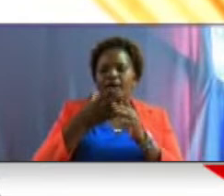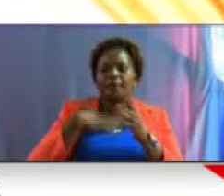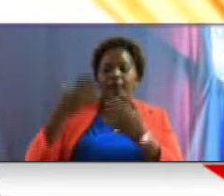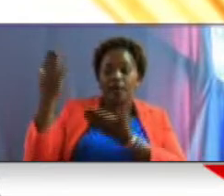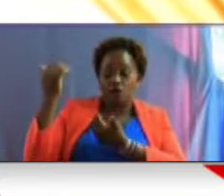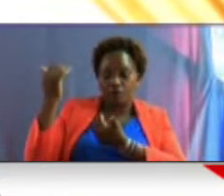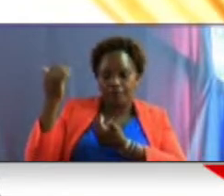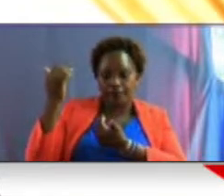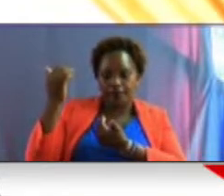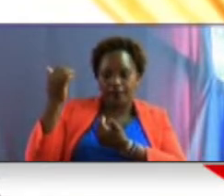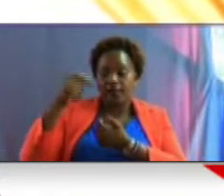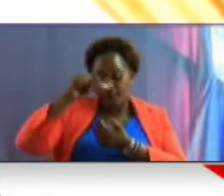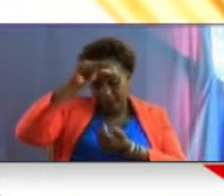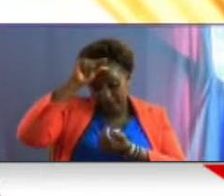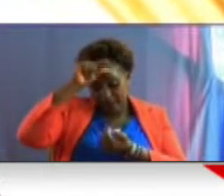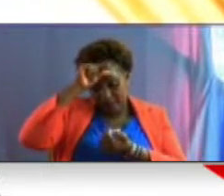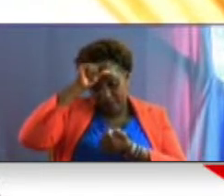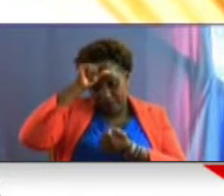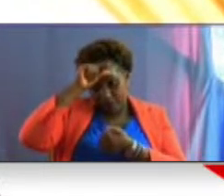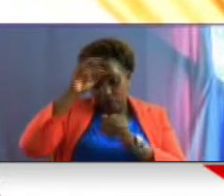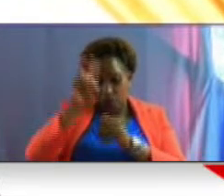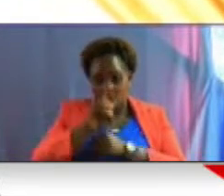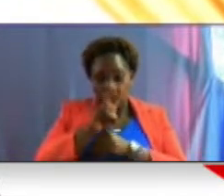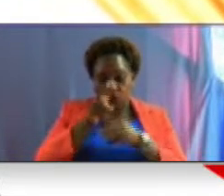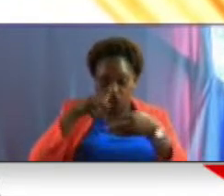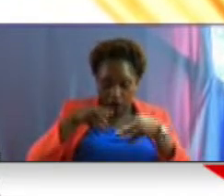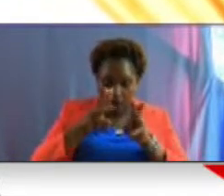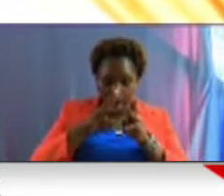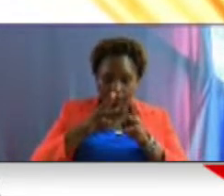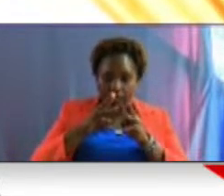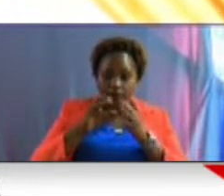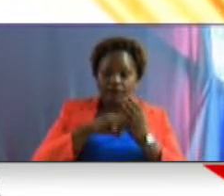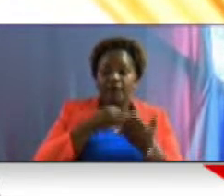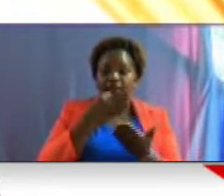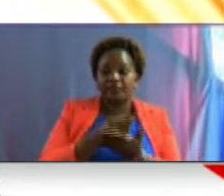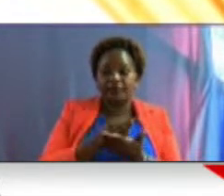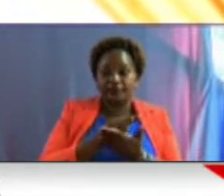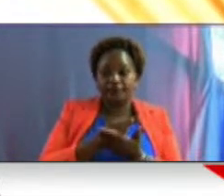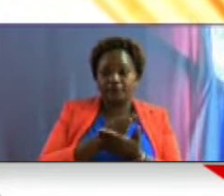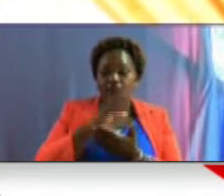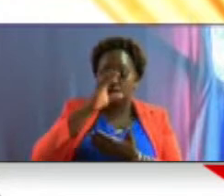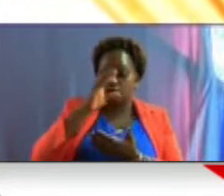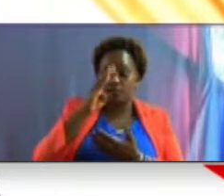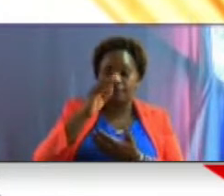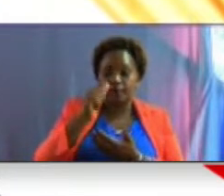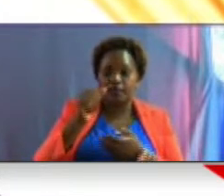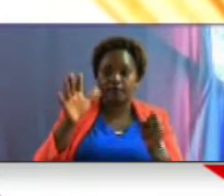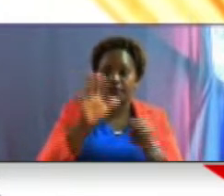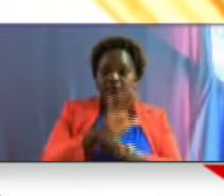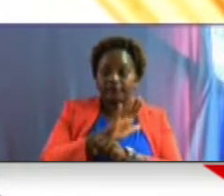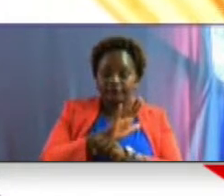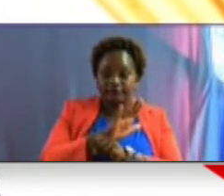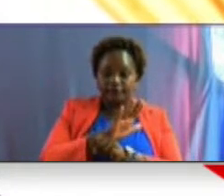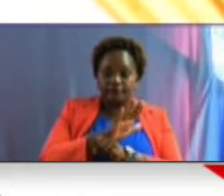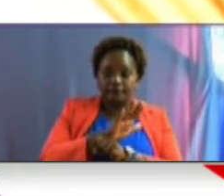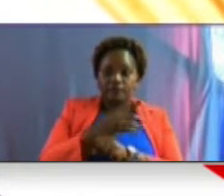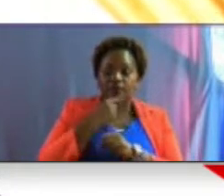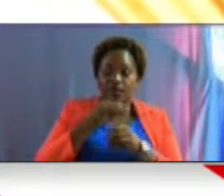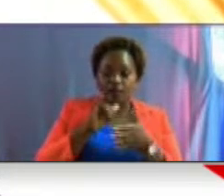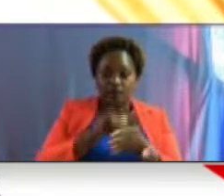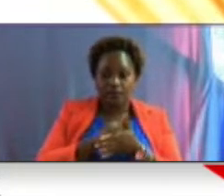hope that the government will find a way to finance the CBA soon so